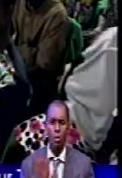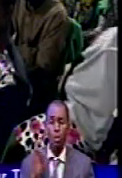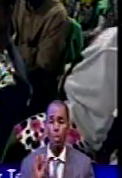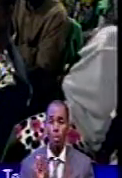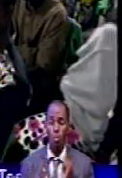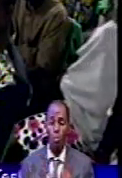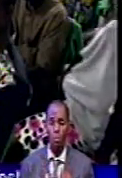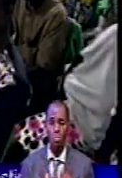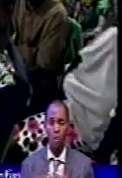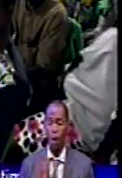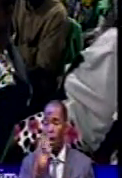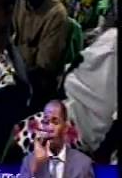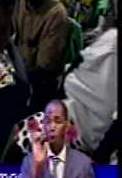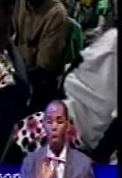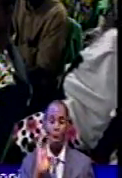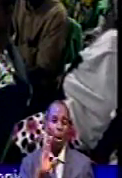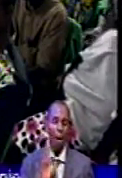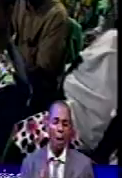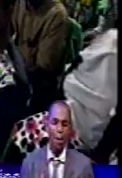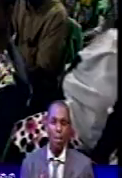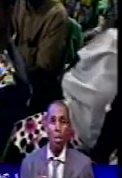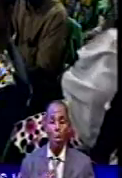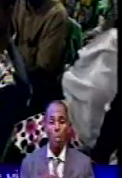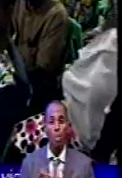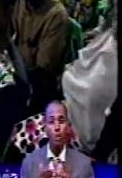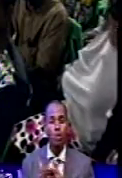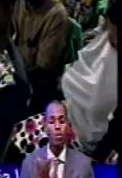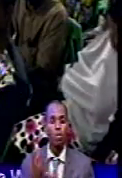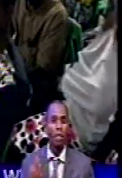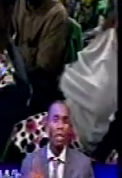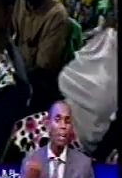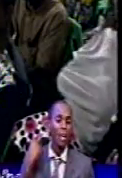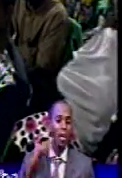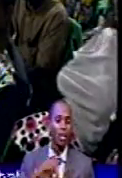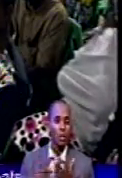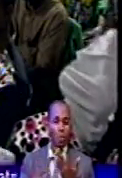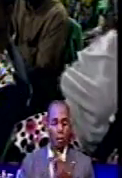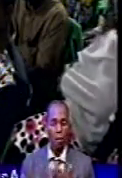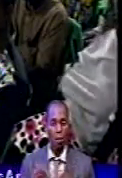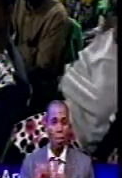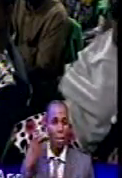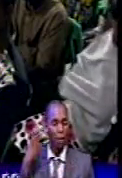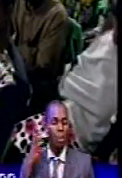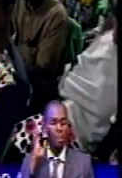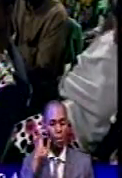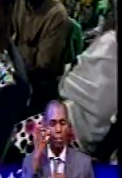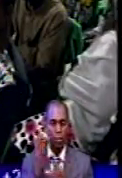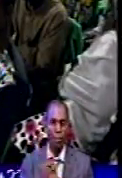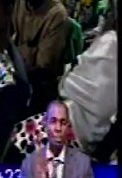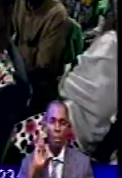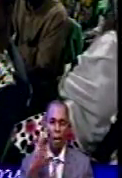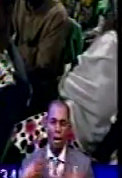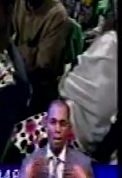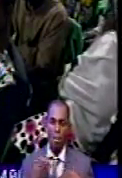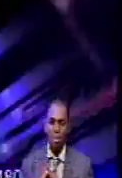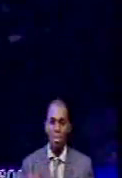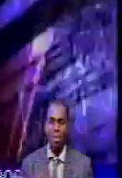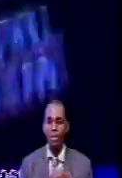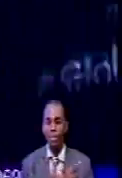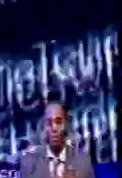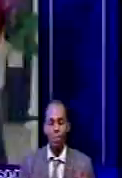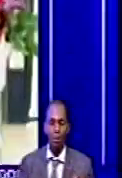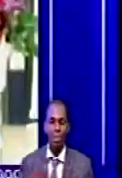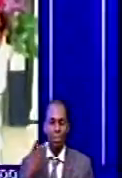Nigeria, coming up live. Go to Adamawa for another live testimony. Adamawa,